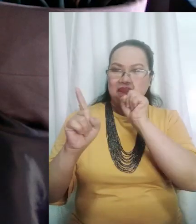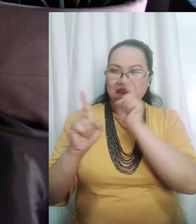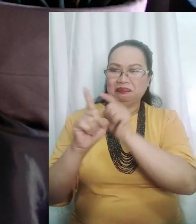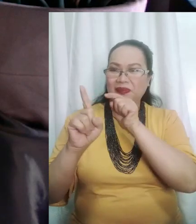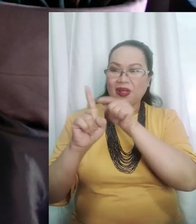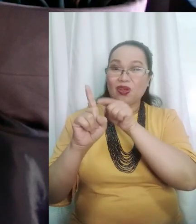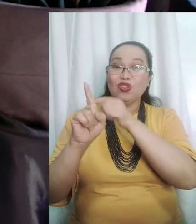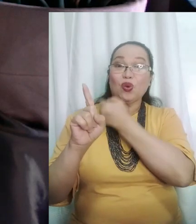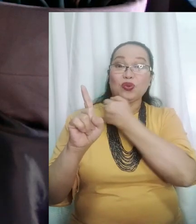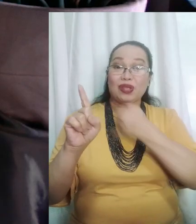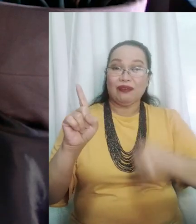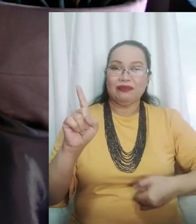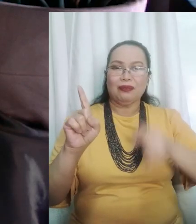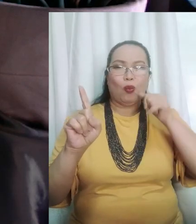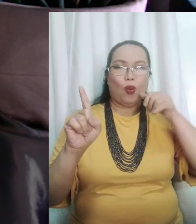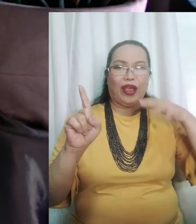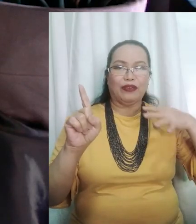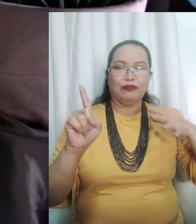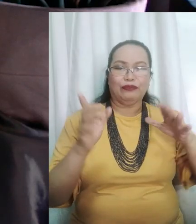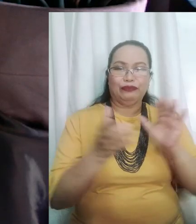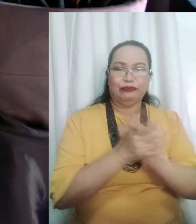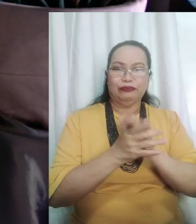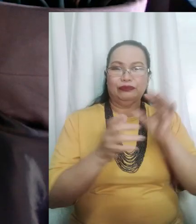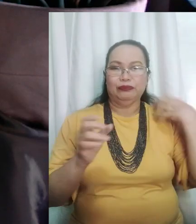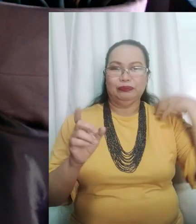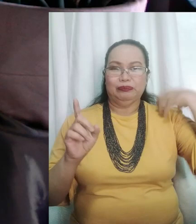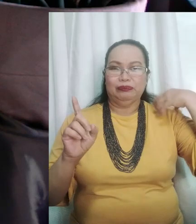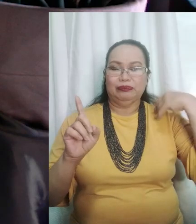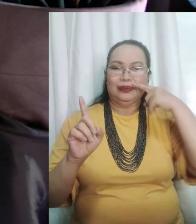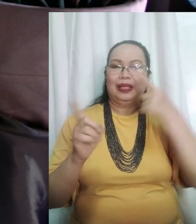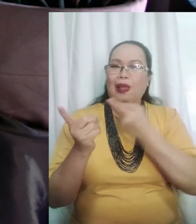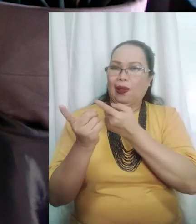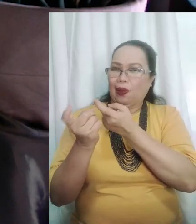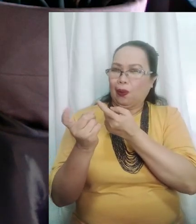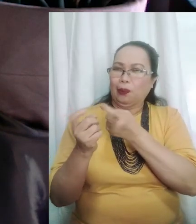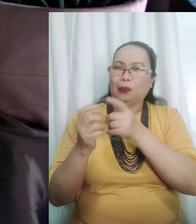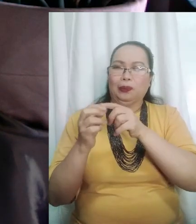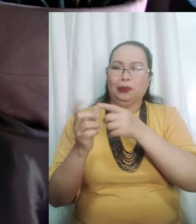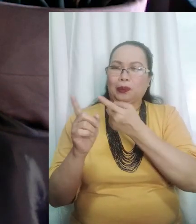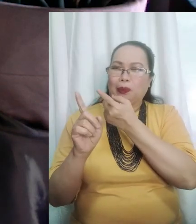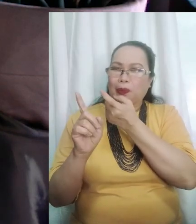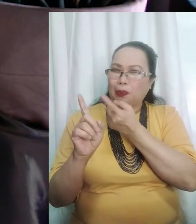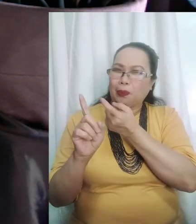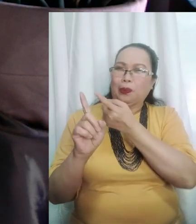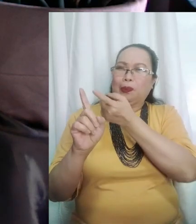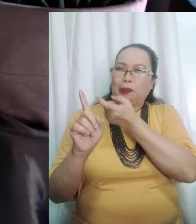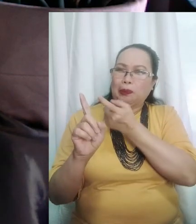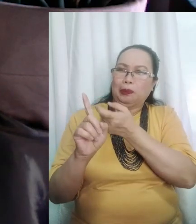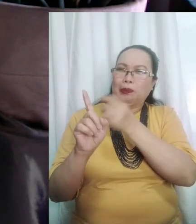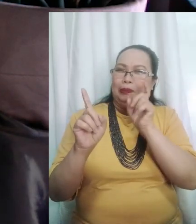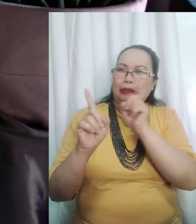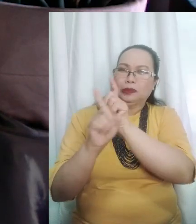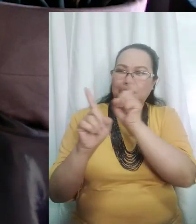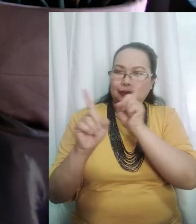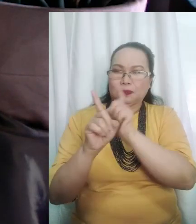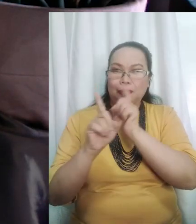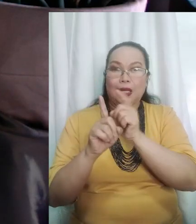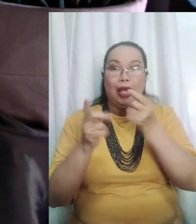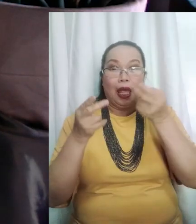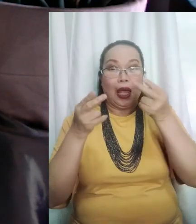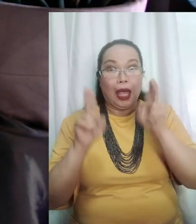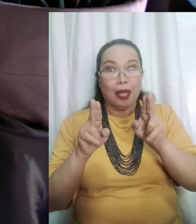master. And what we read is that he was being seduced not only one incident, one